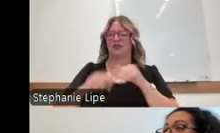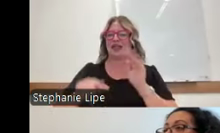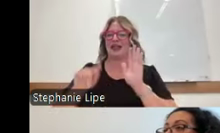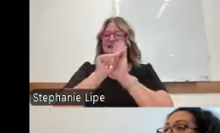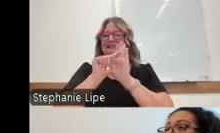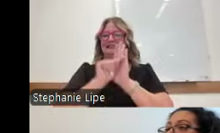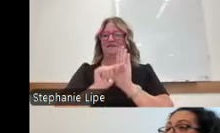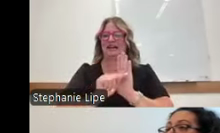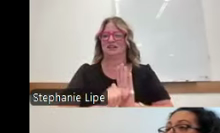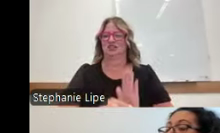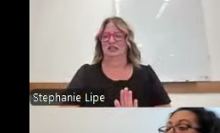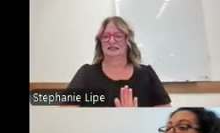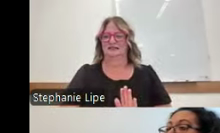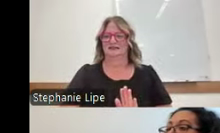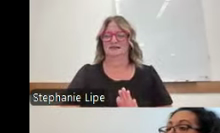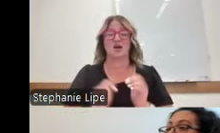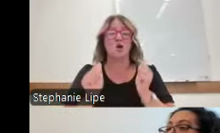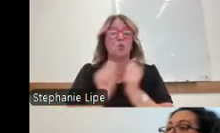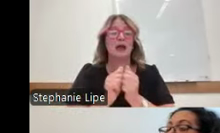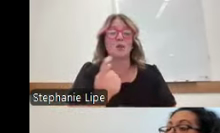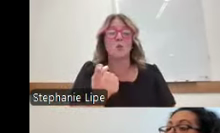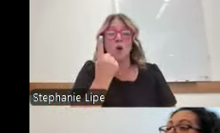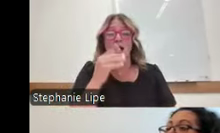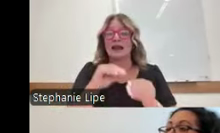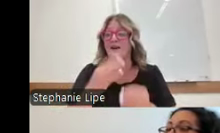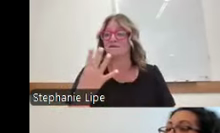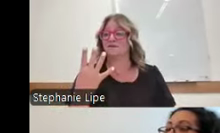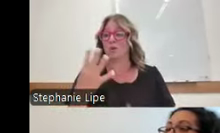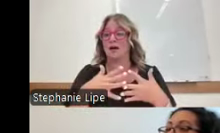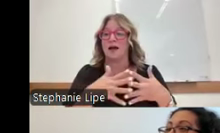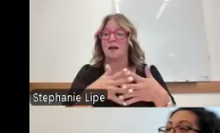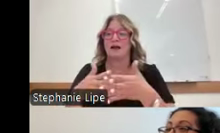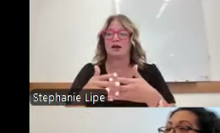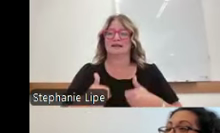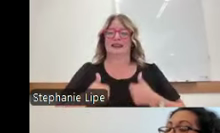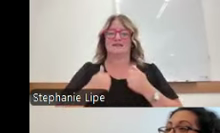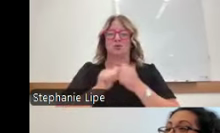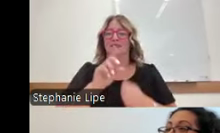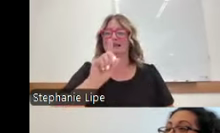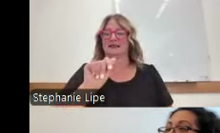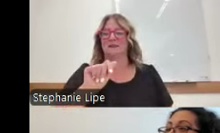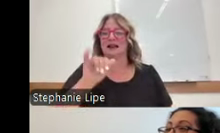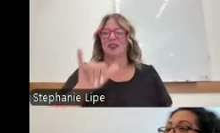provide, we want to make sure that there could be positive